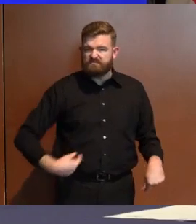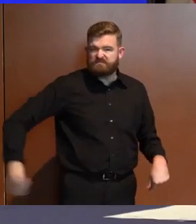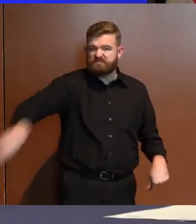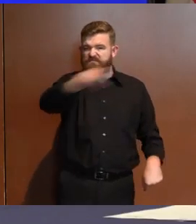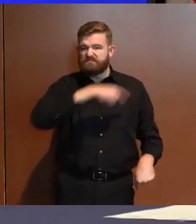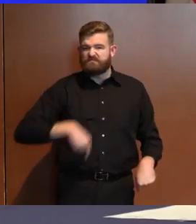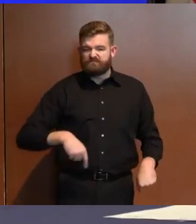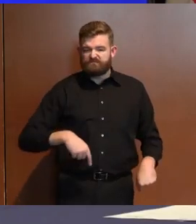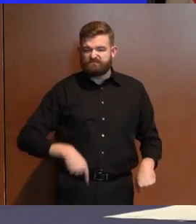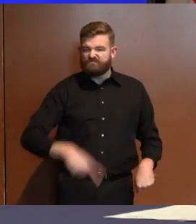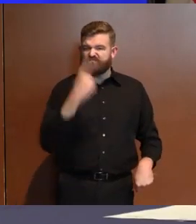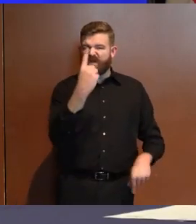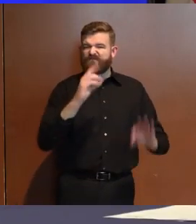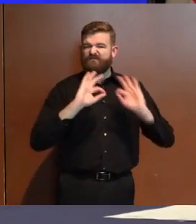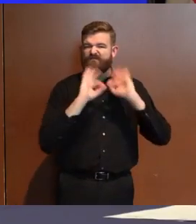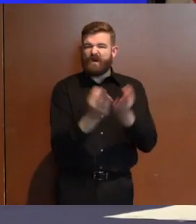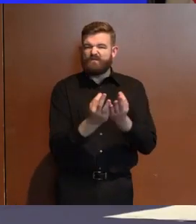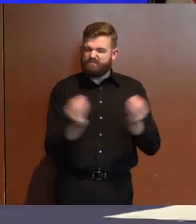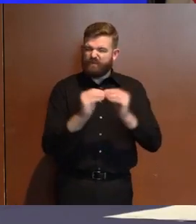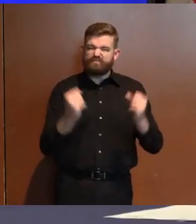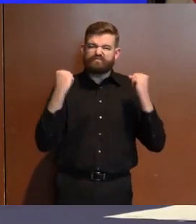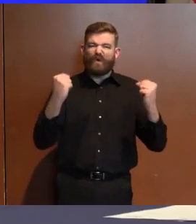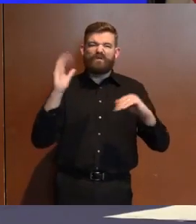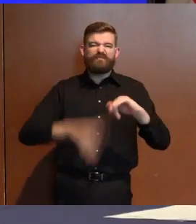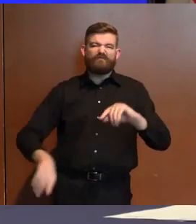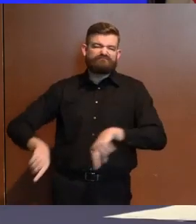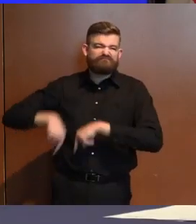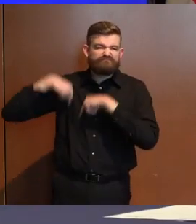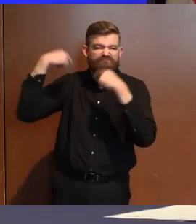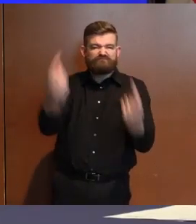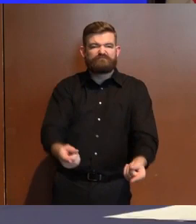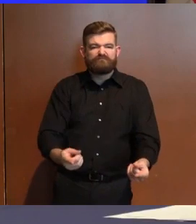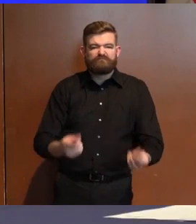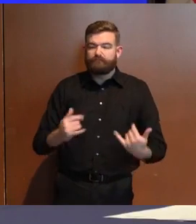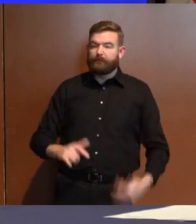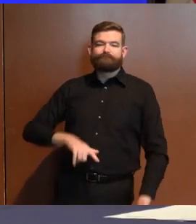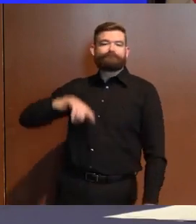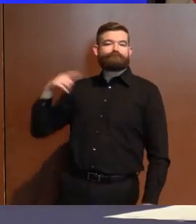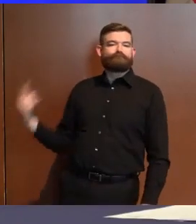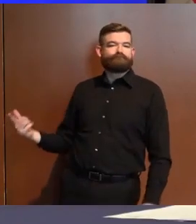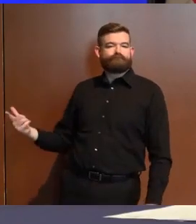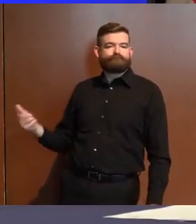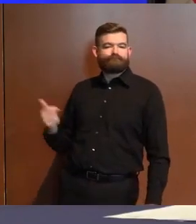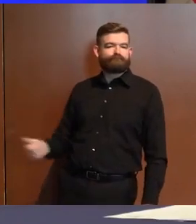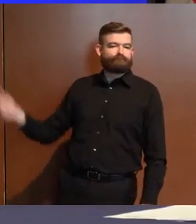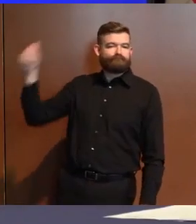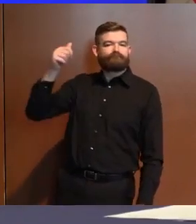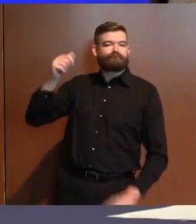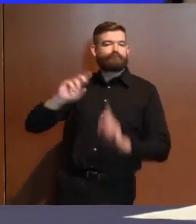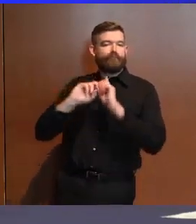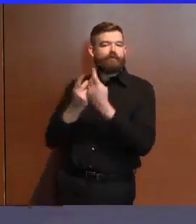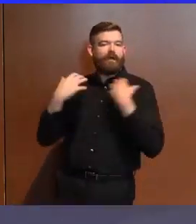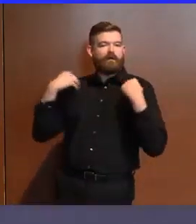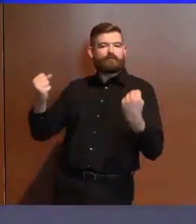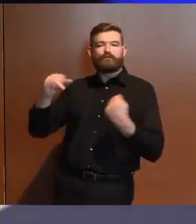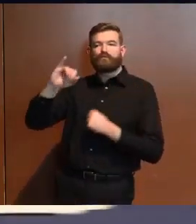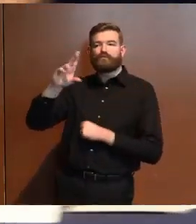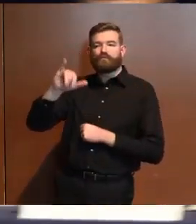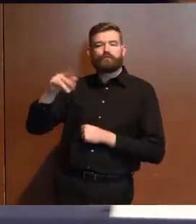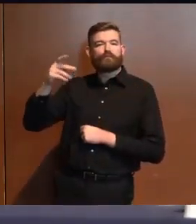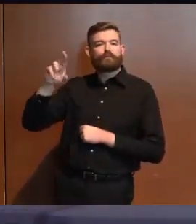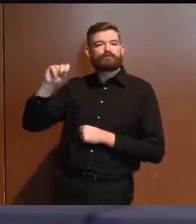before. With that, please help me welcome the woman who needs no introduction, the Commissioner of the Department of Health, Judy Persichilli. Thank you,